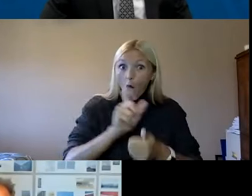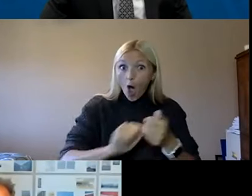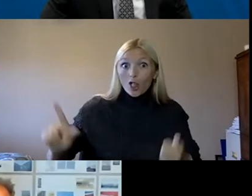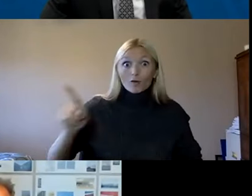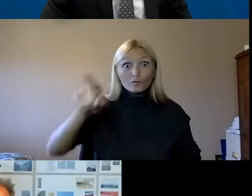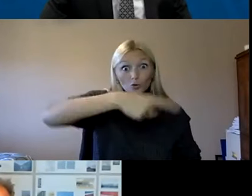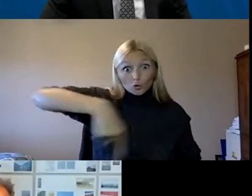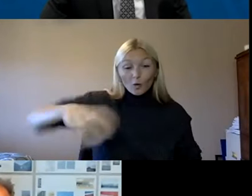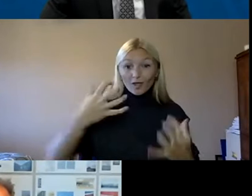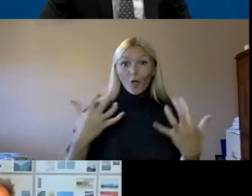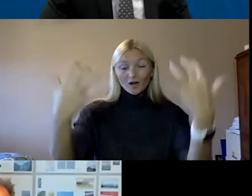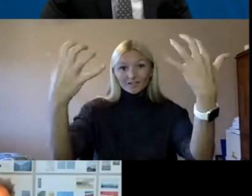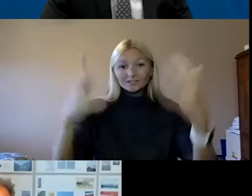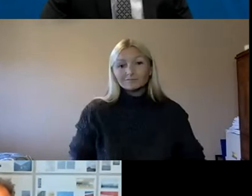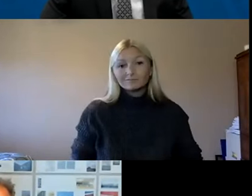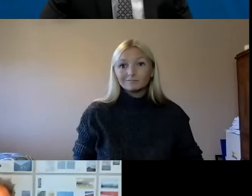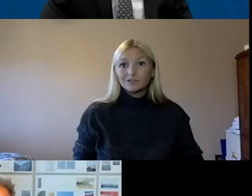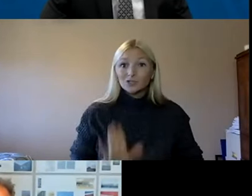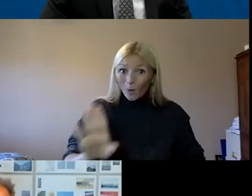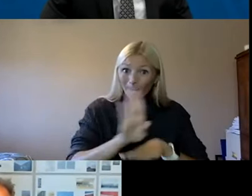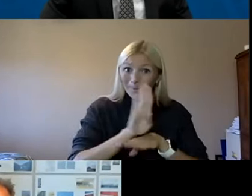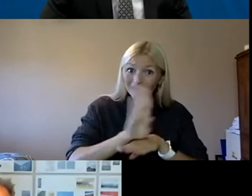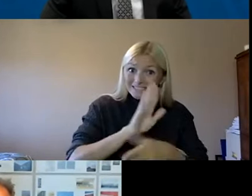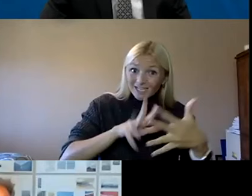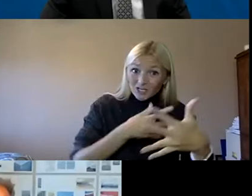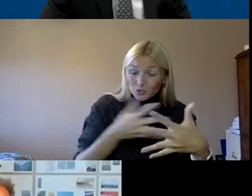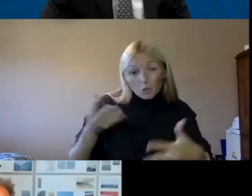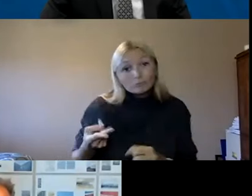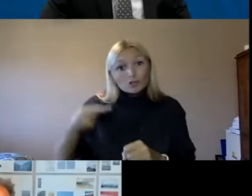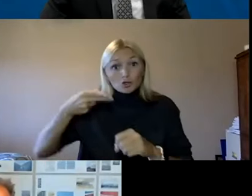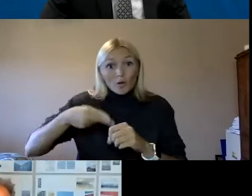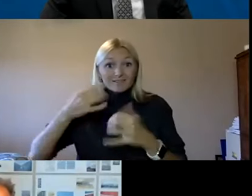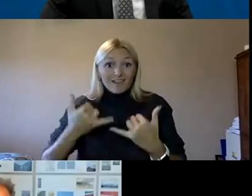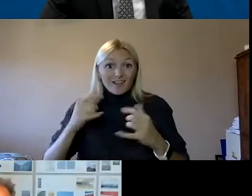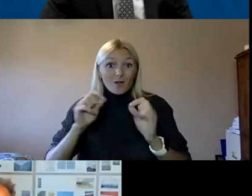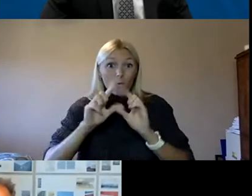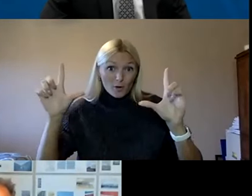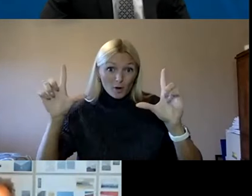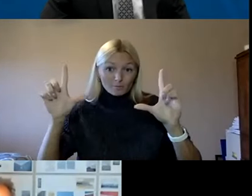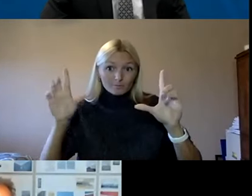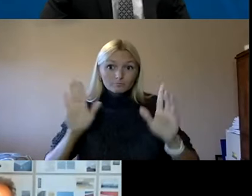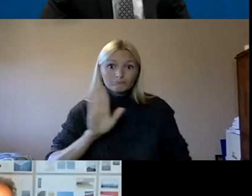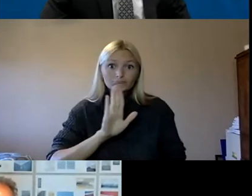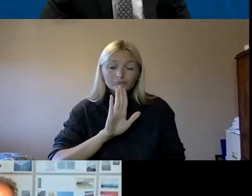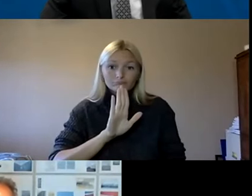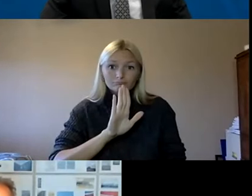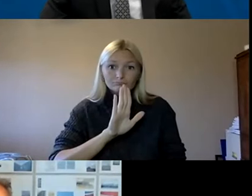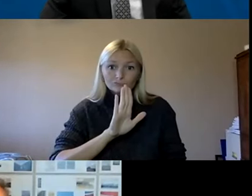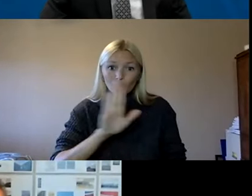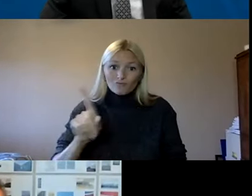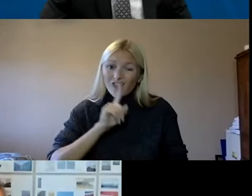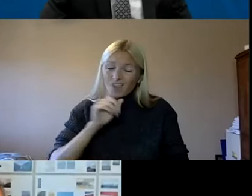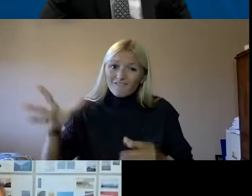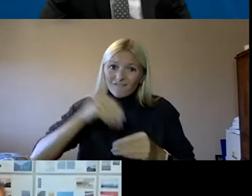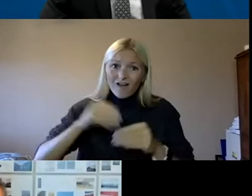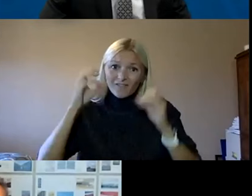our audience for taking time out of your busy schedules to be part of today's webinar. You are the stakeholders in education. Absolutely.